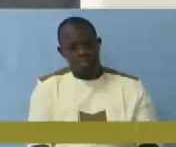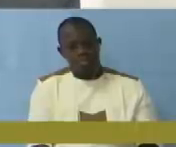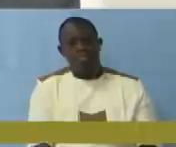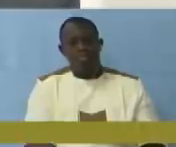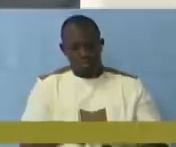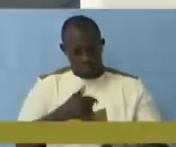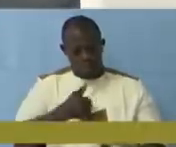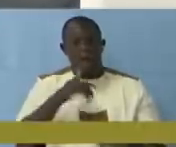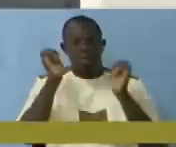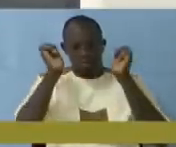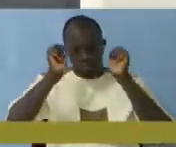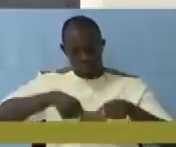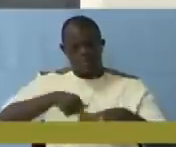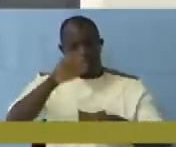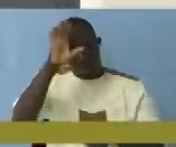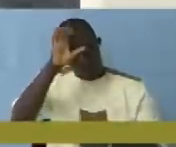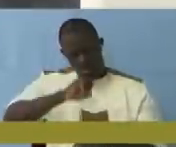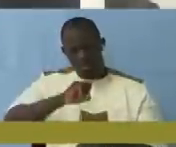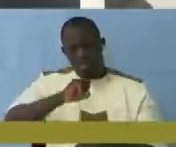can understand that.